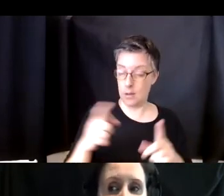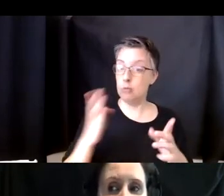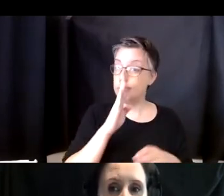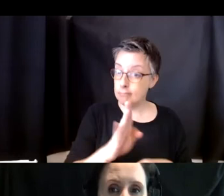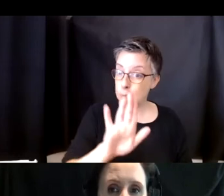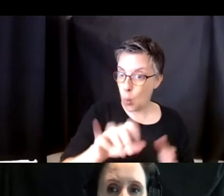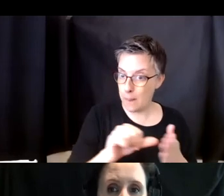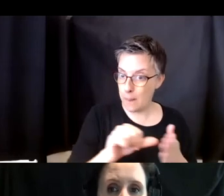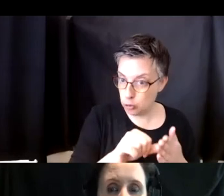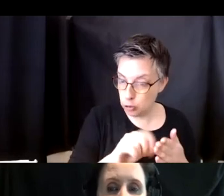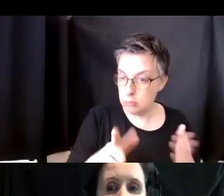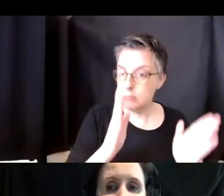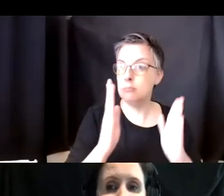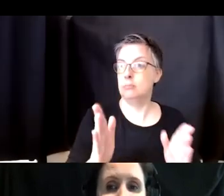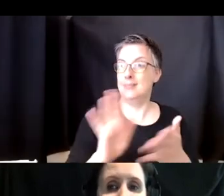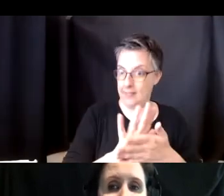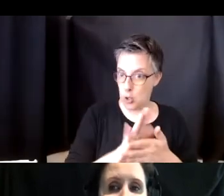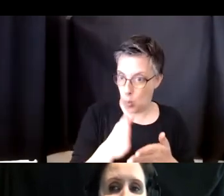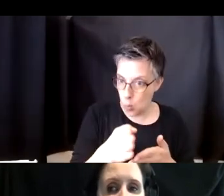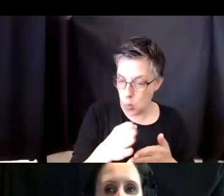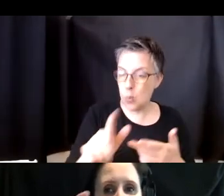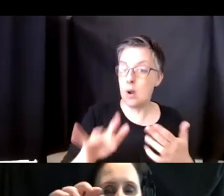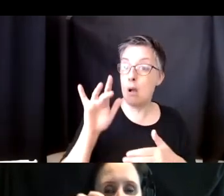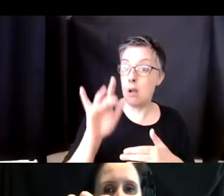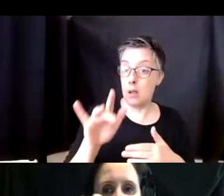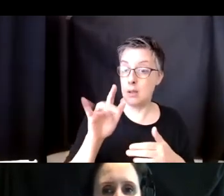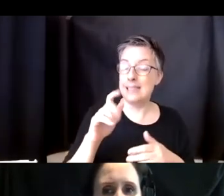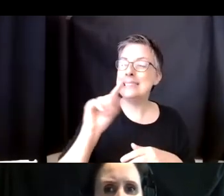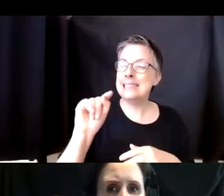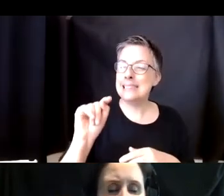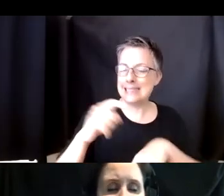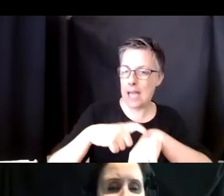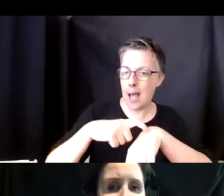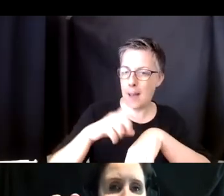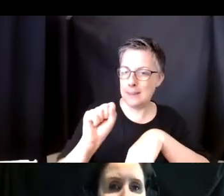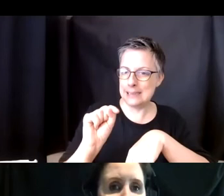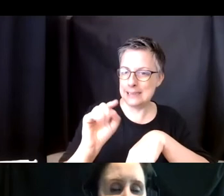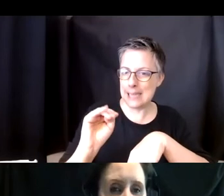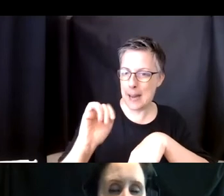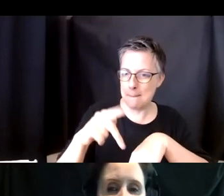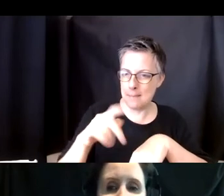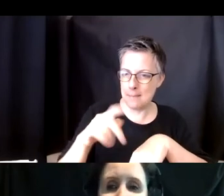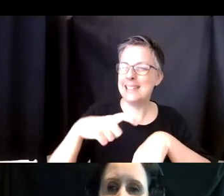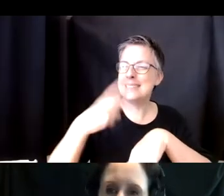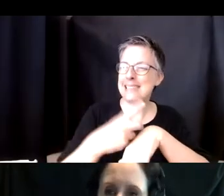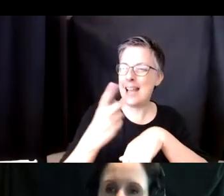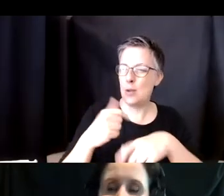the Facebook video, click on the timestamp. So that's the day that you post that